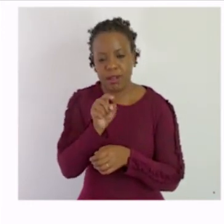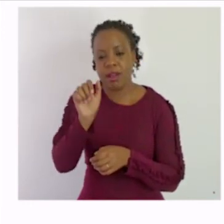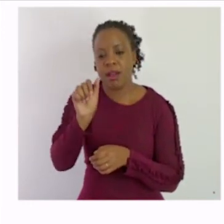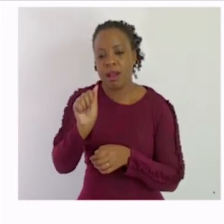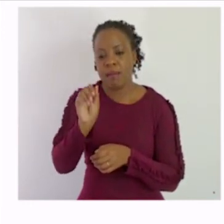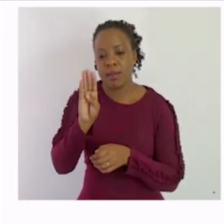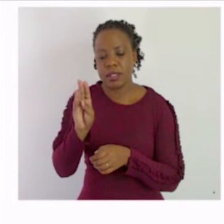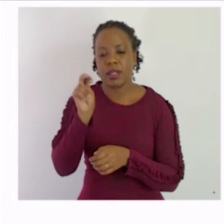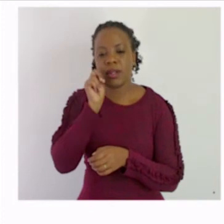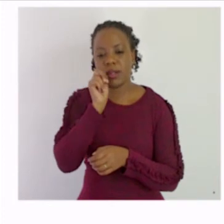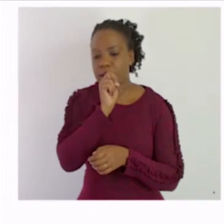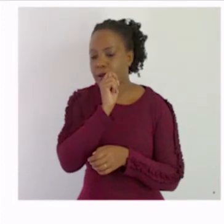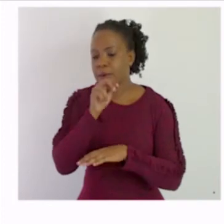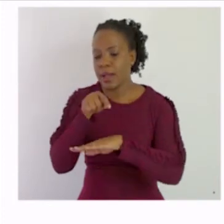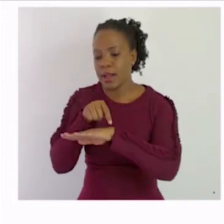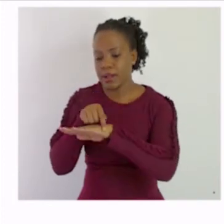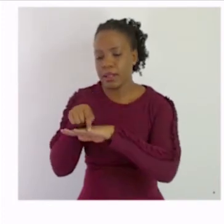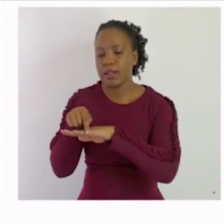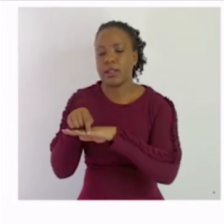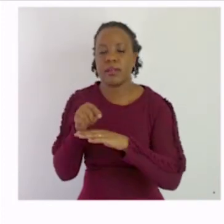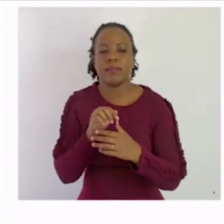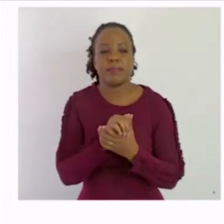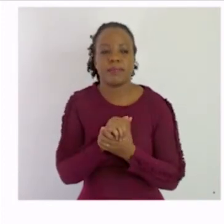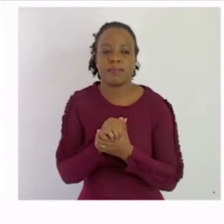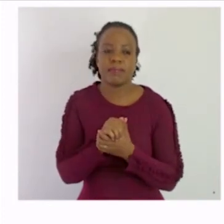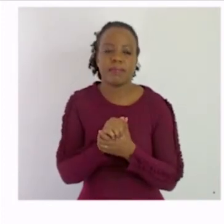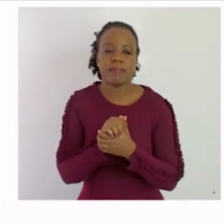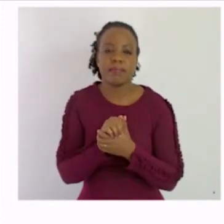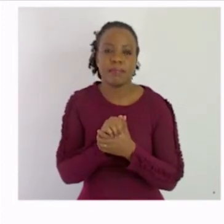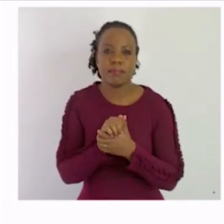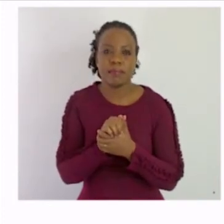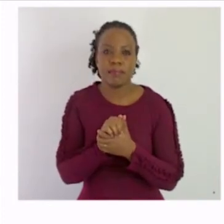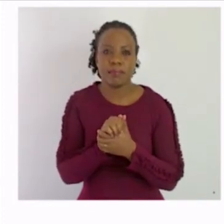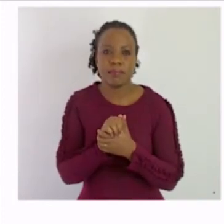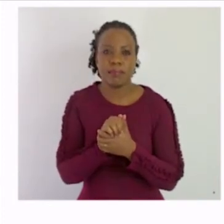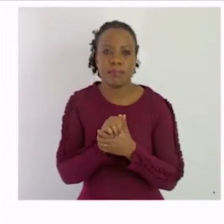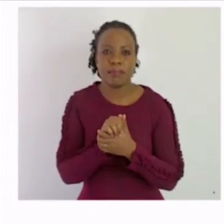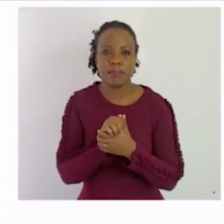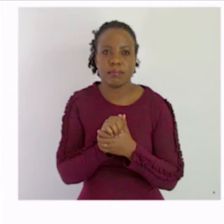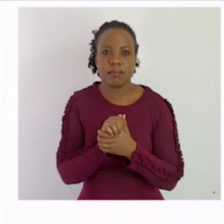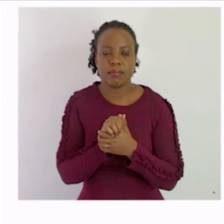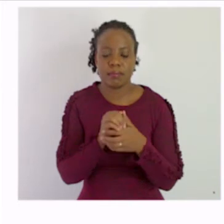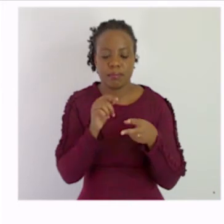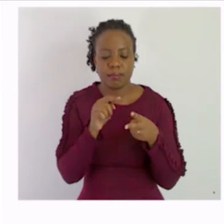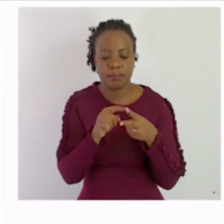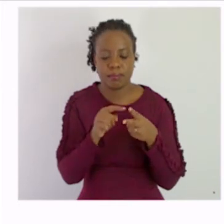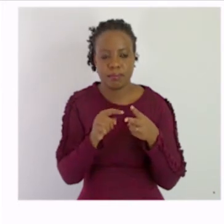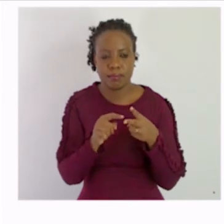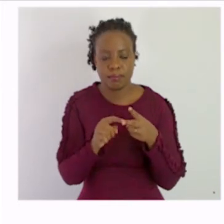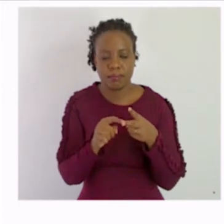the abstract nouns. Right. There are two things that you should do to each of the following